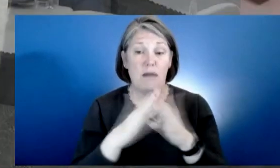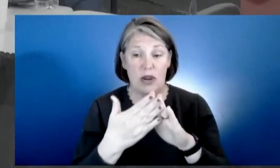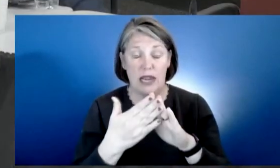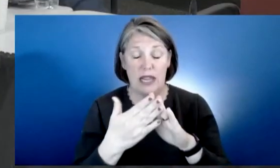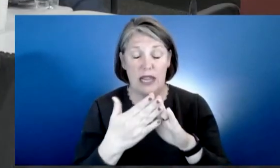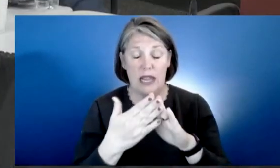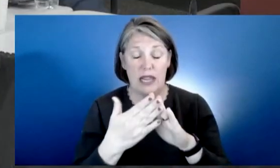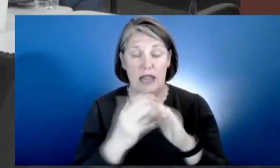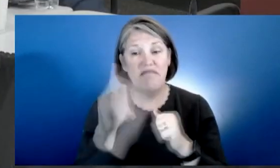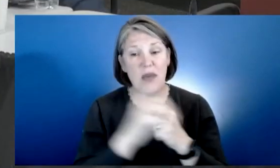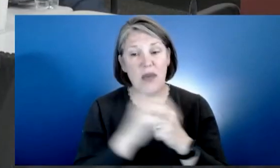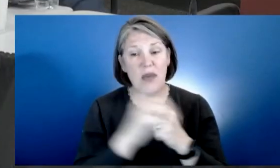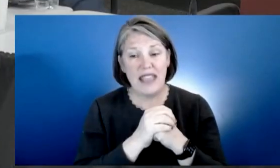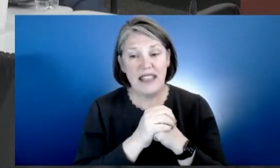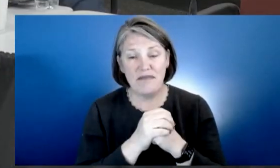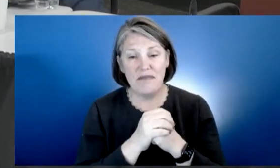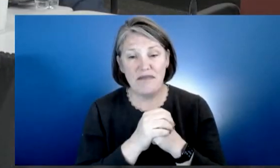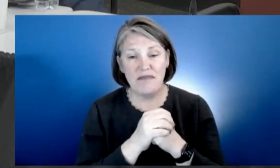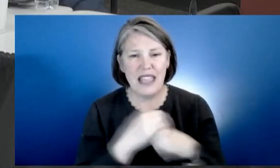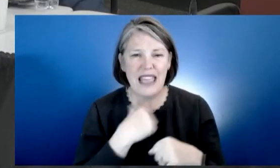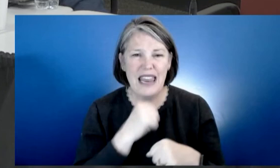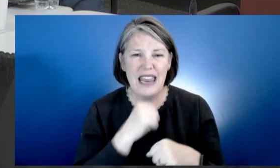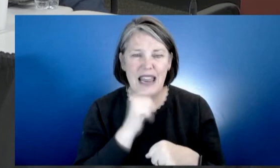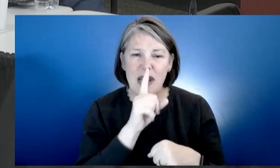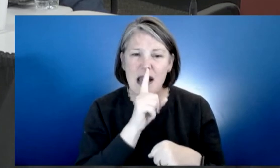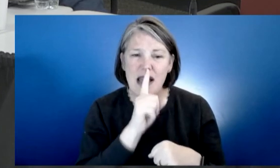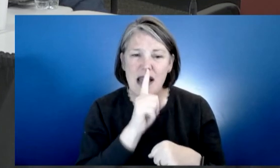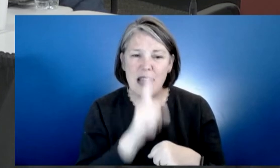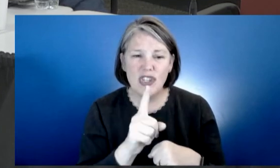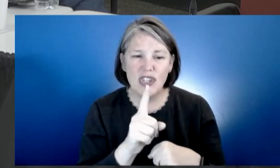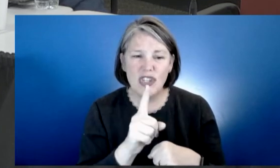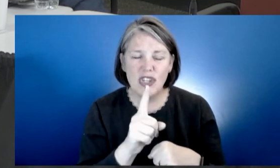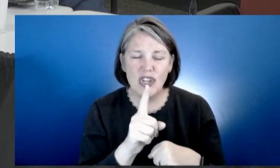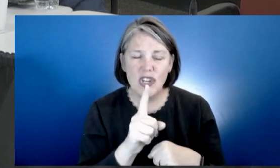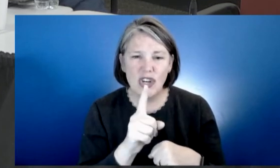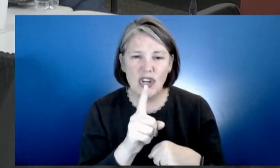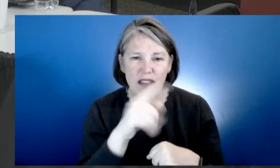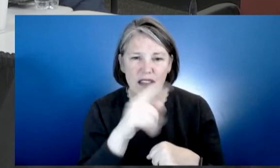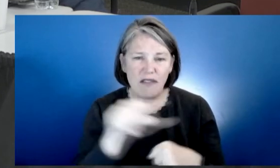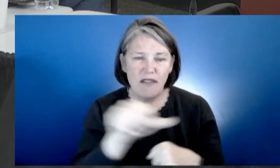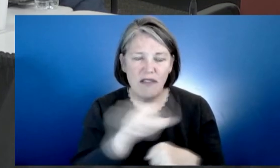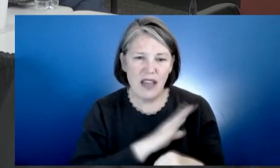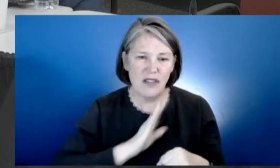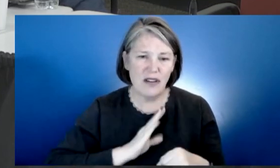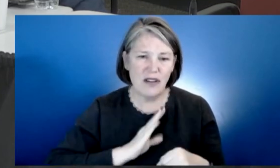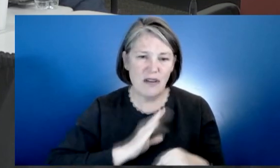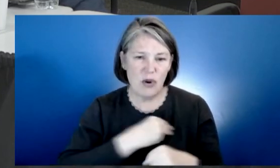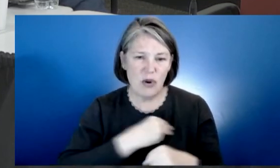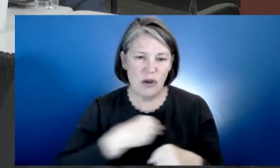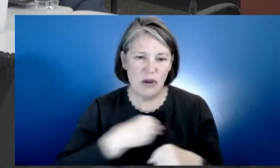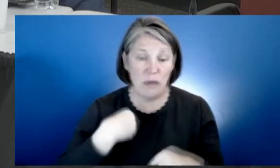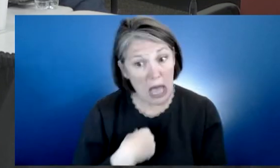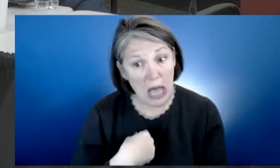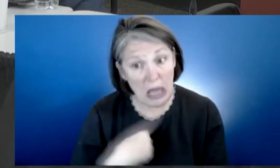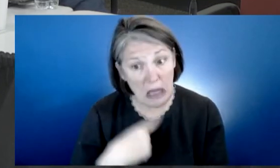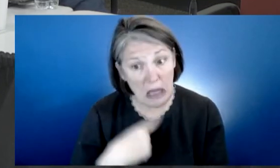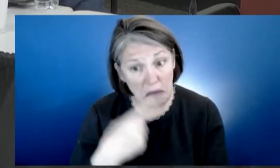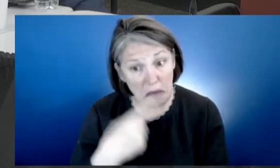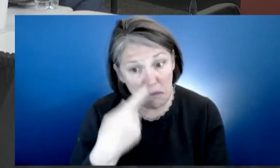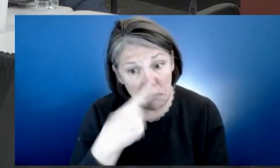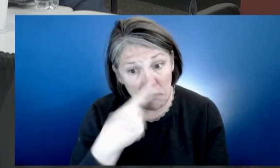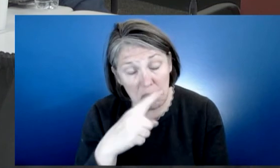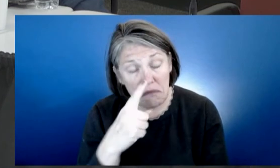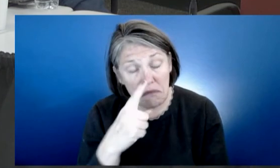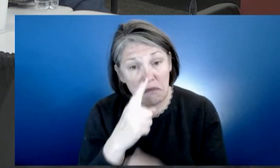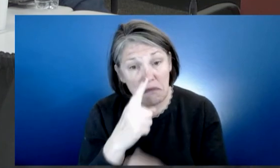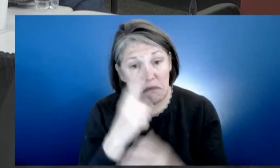Okay. I'm not sure if other board members would be interested, but I would be interested in just having a little more of the information